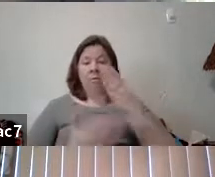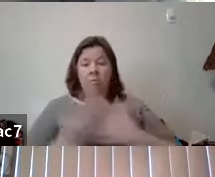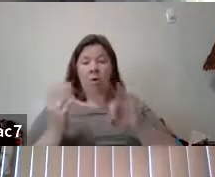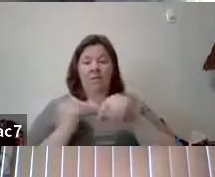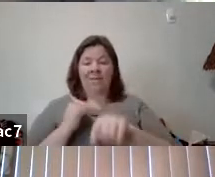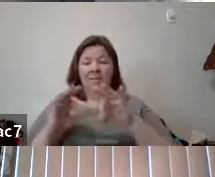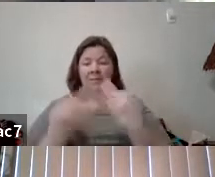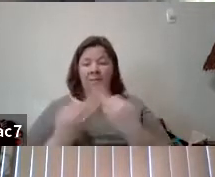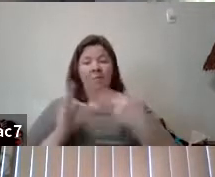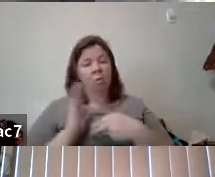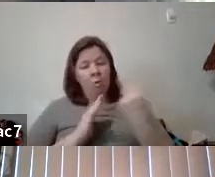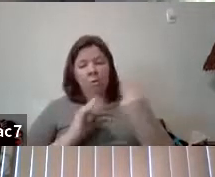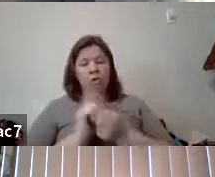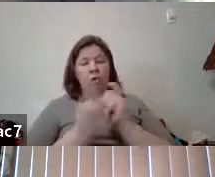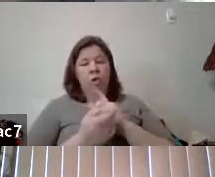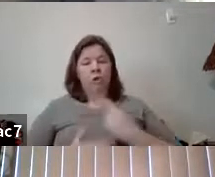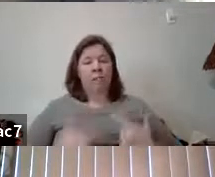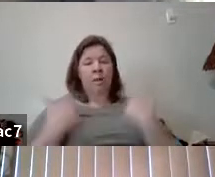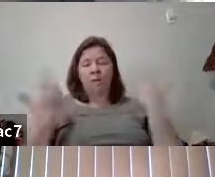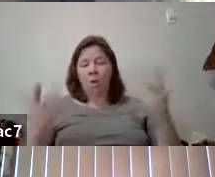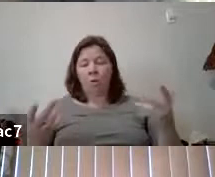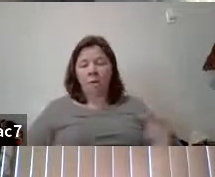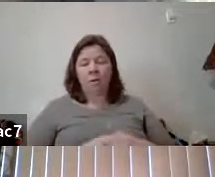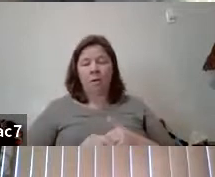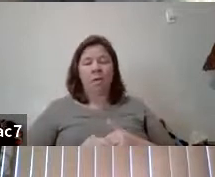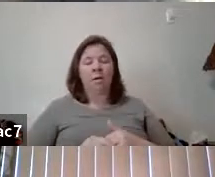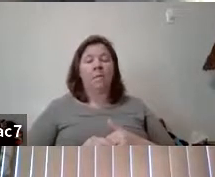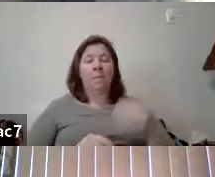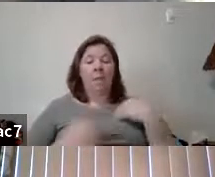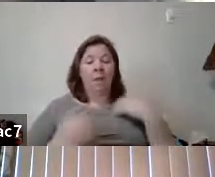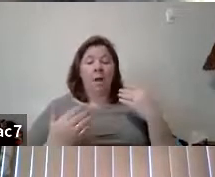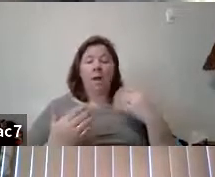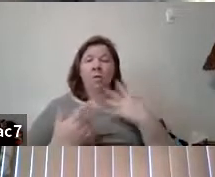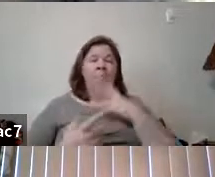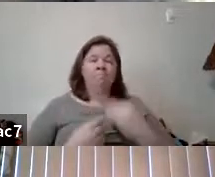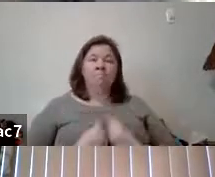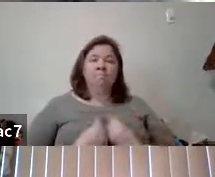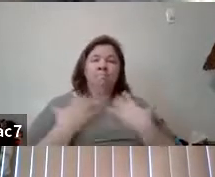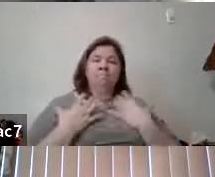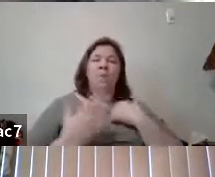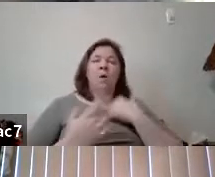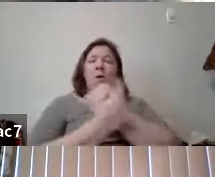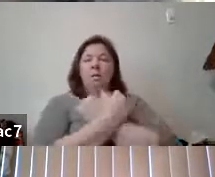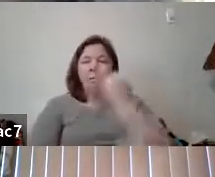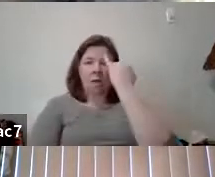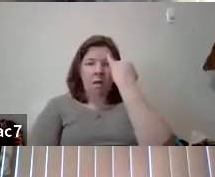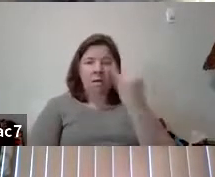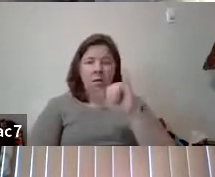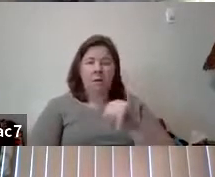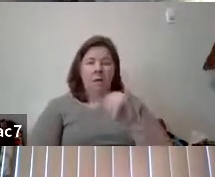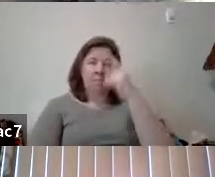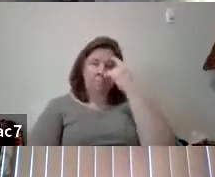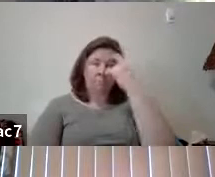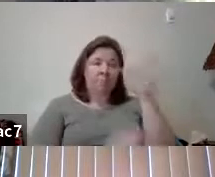family. Honestly, it has changed my life already. It's uplifting, and I just really love the idea of the paradigm shift